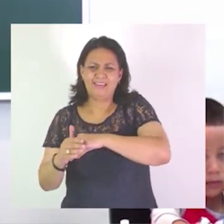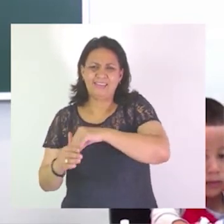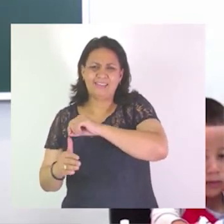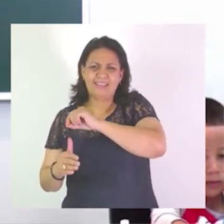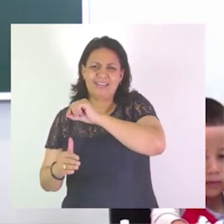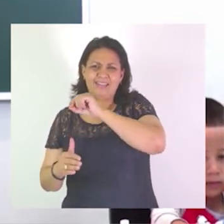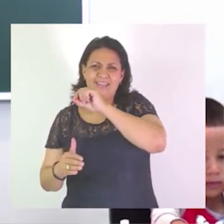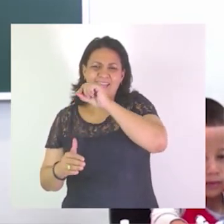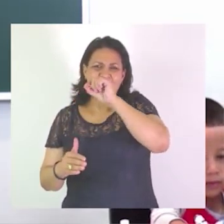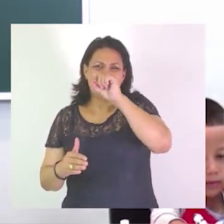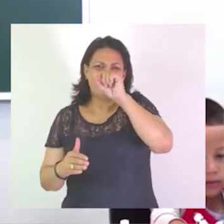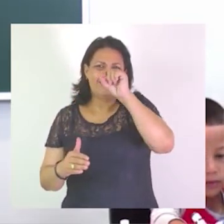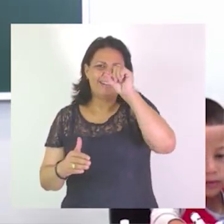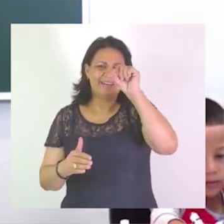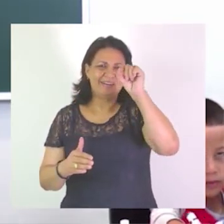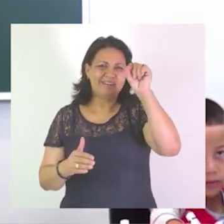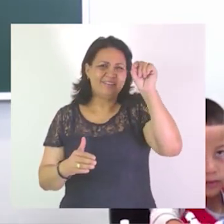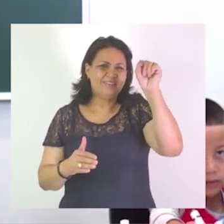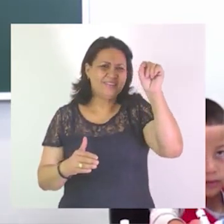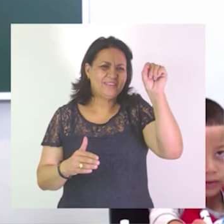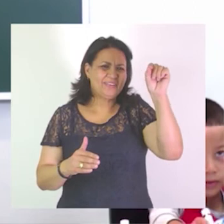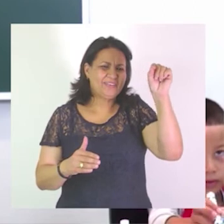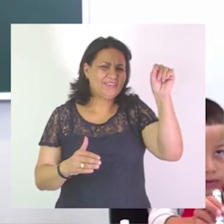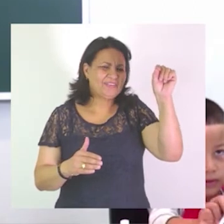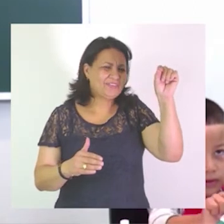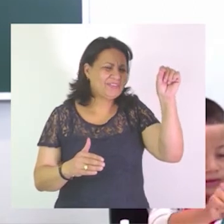across the goals. No one can stop it.